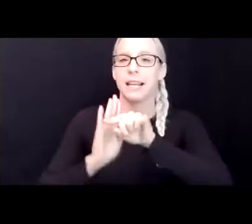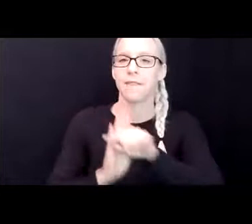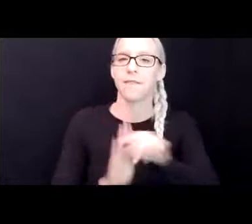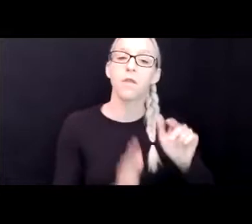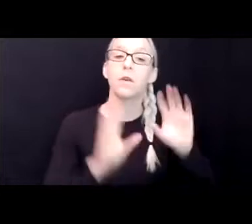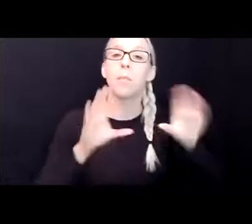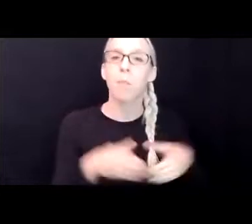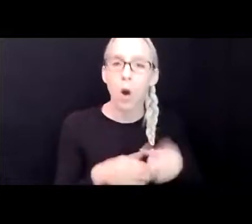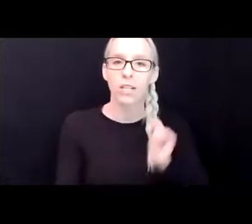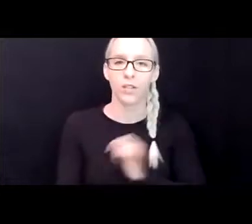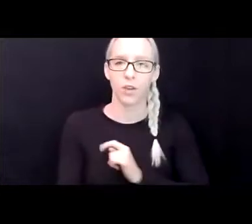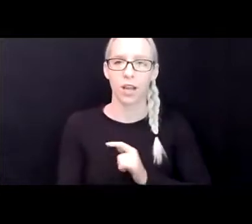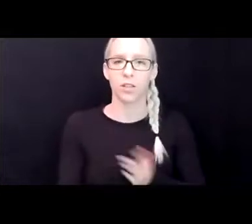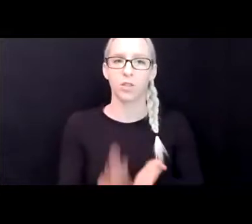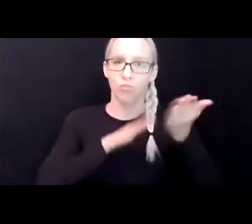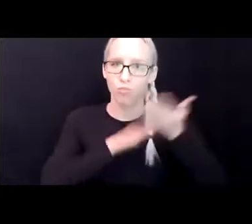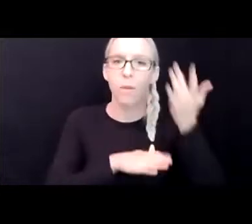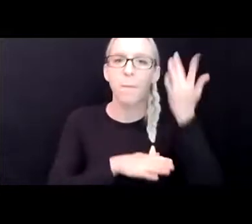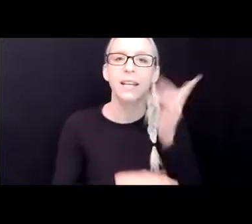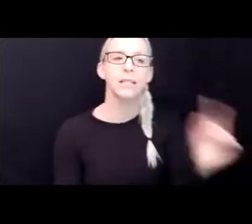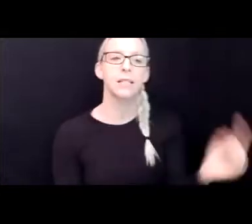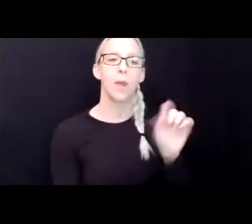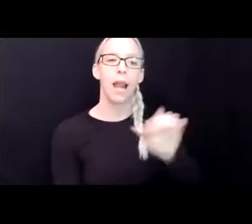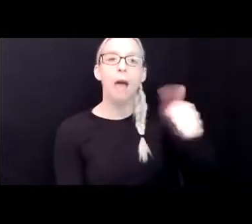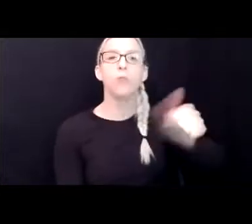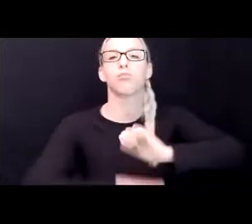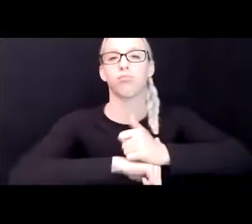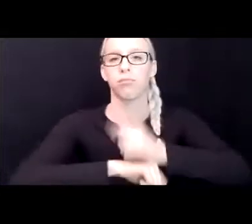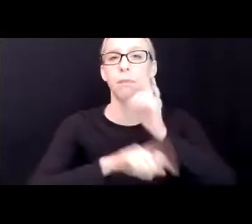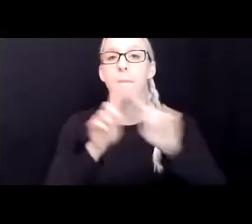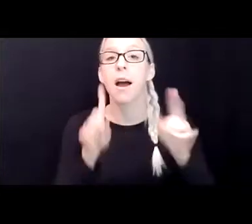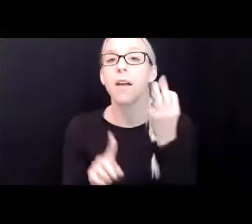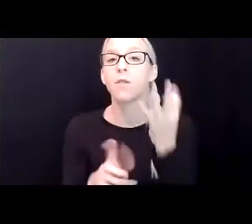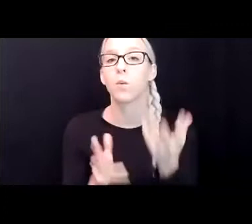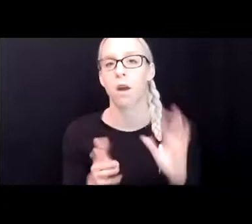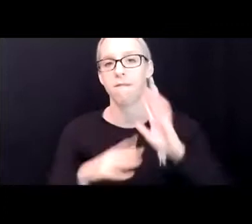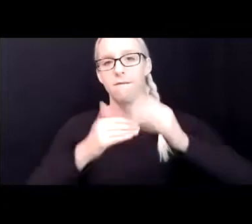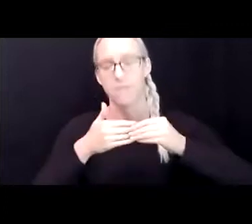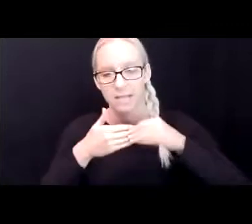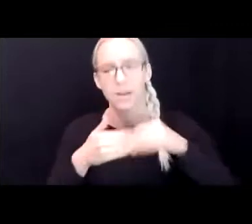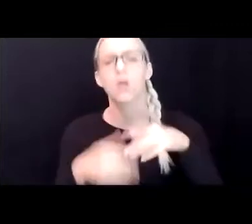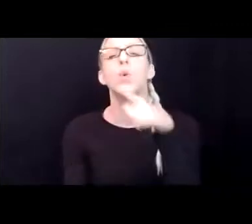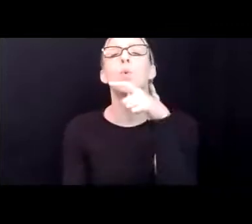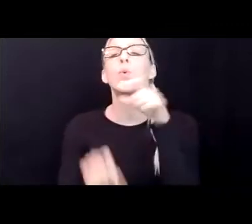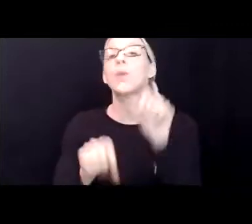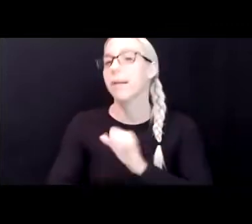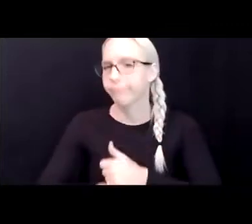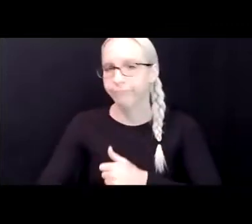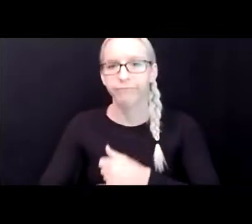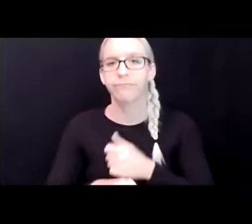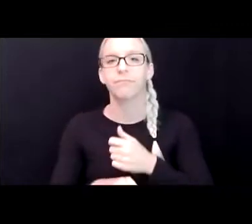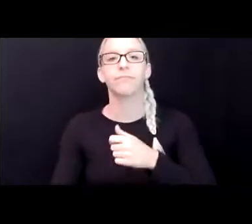because somebody else is setting it up. But if we're looking for some flexibility, we kind of start off with who can set them up. The beneficiary can't